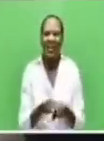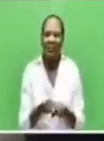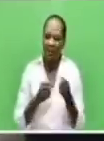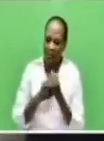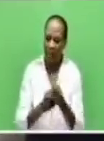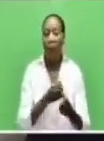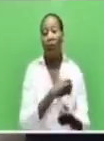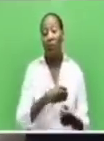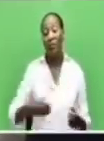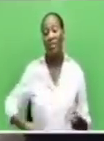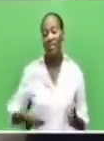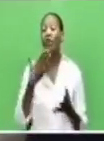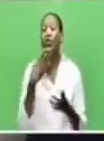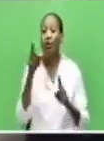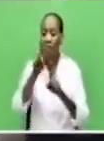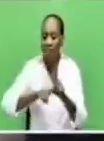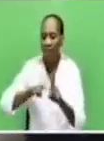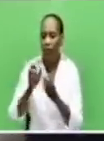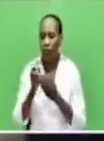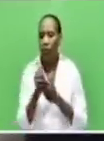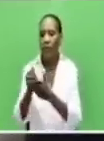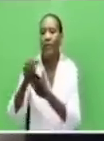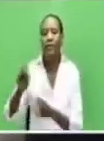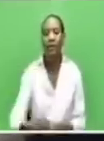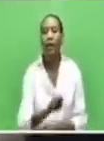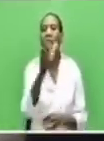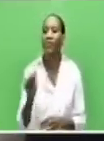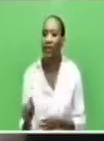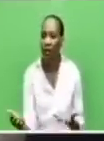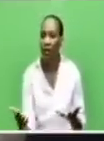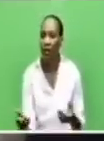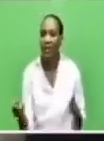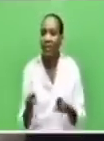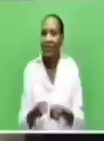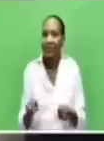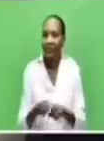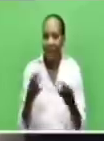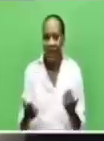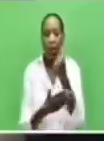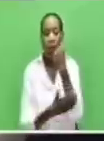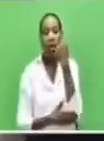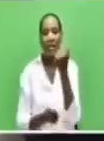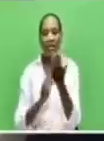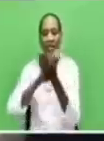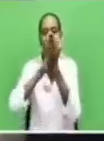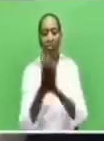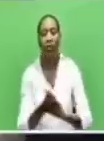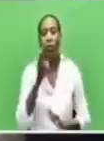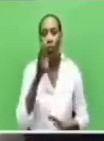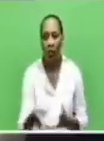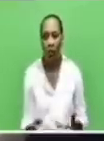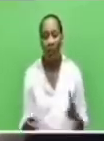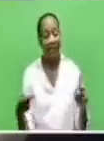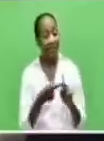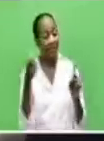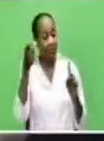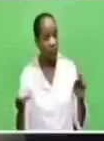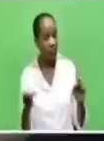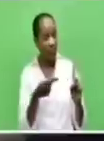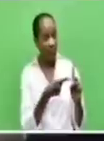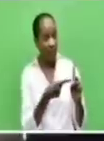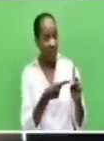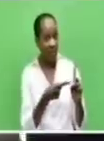failed to lead South Africa and is fast taking this country towards collapse. She is nothing but a